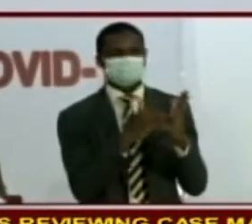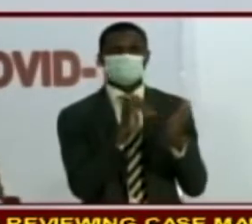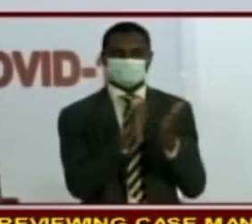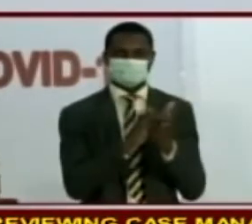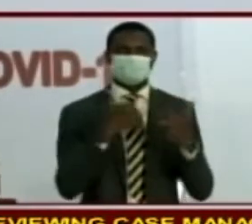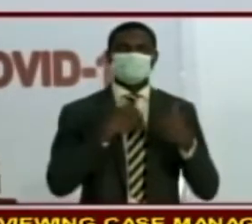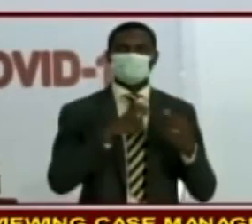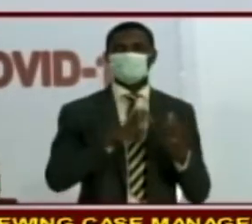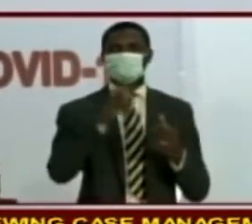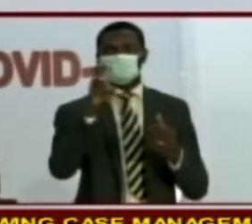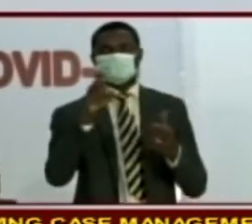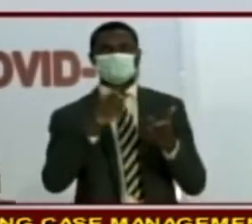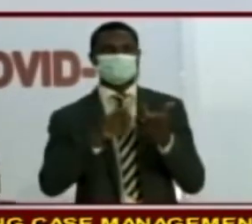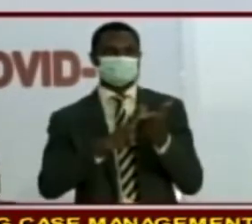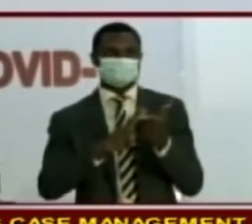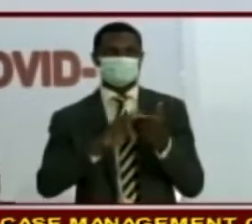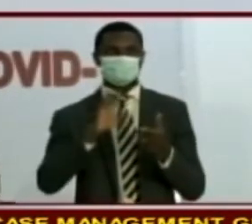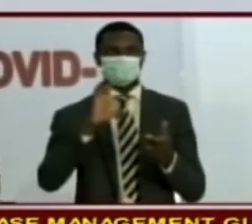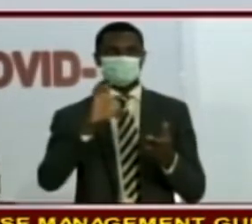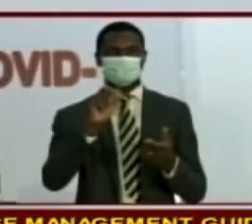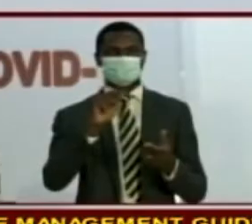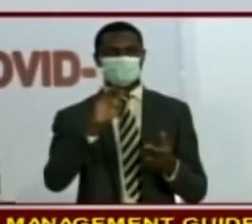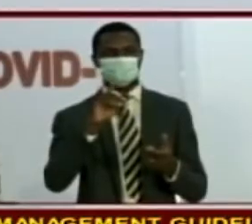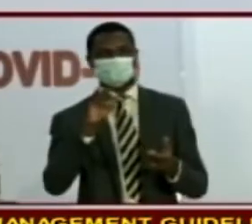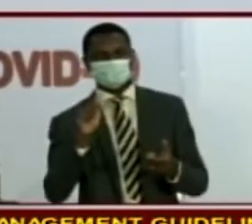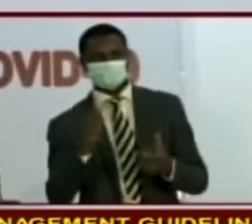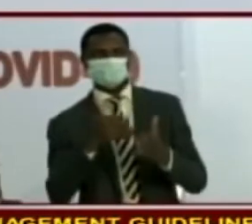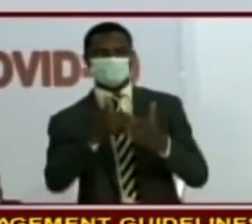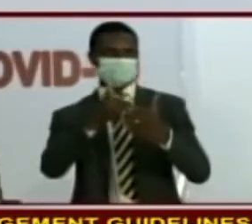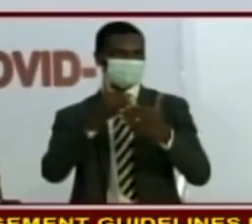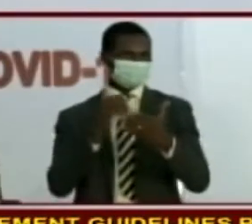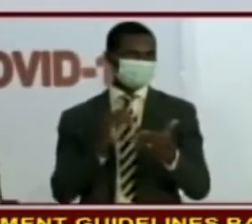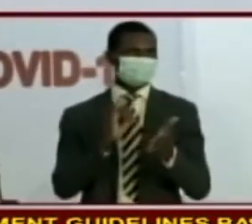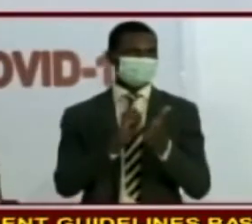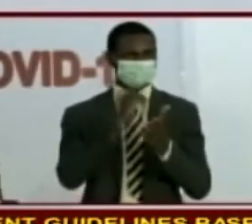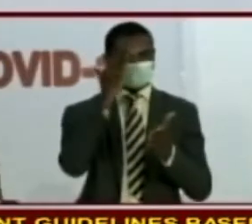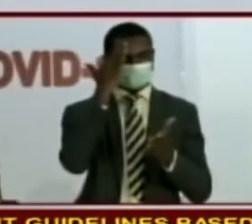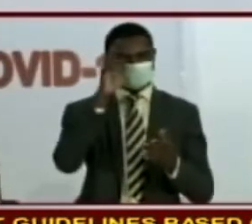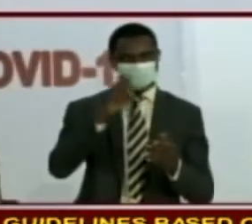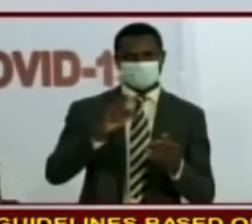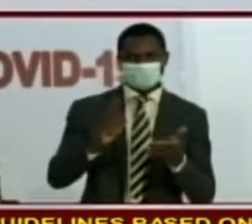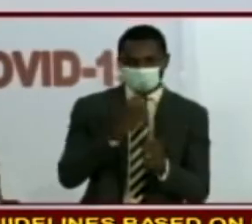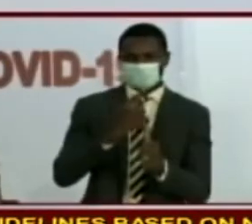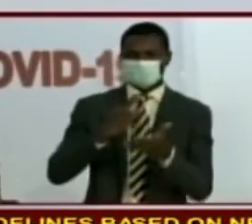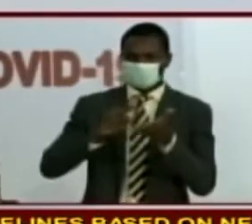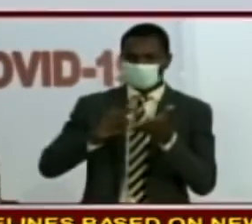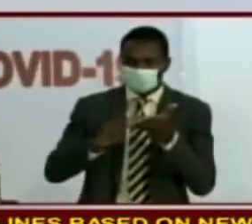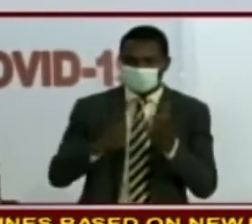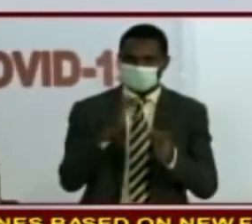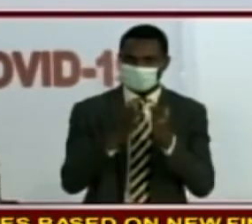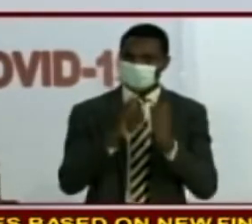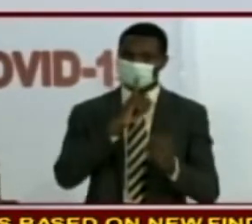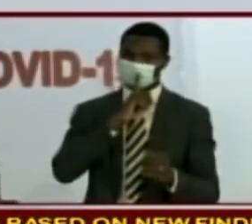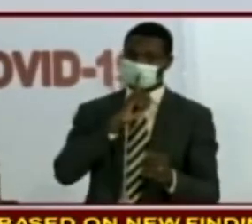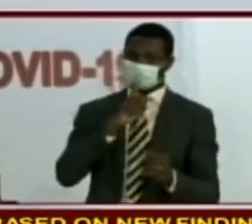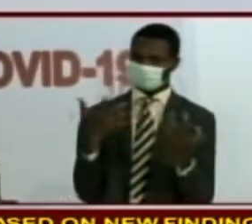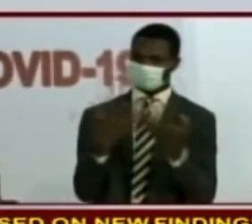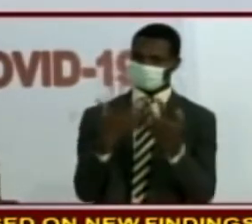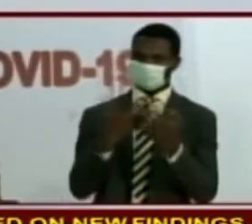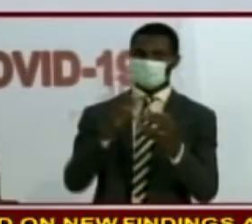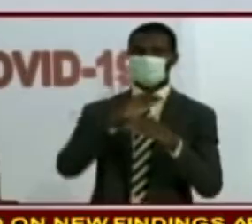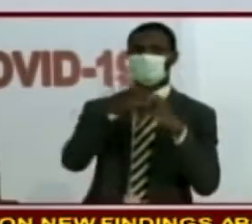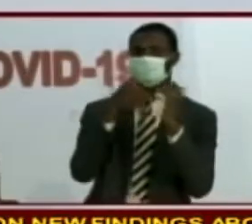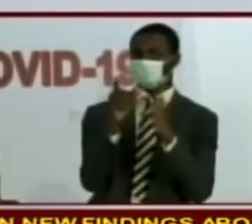the carrier needed to be fully ascertained in respect of all the